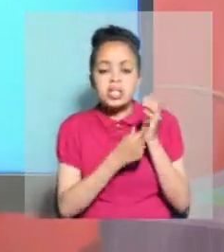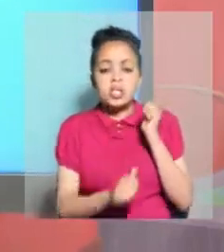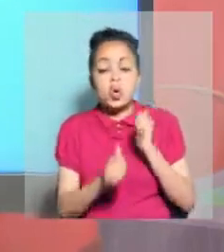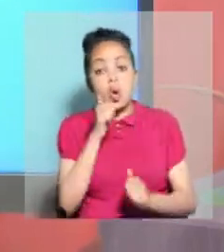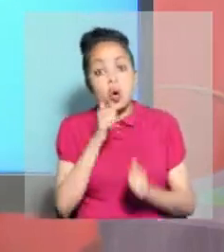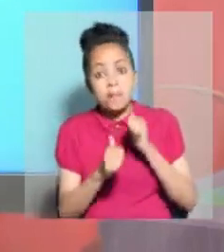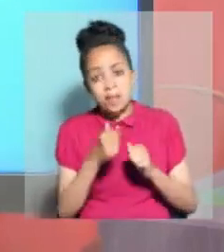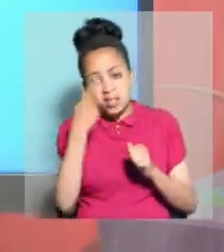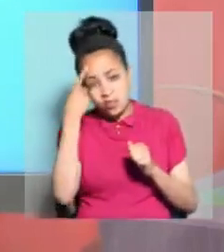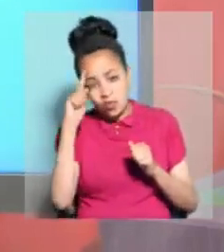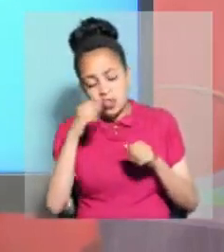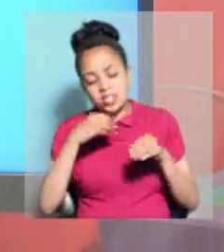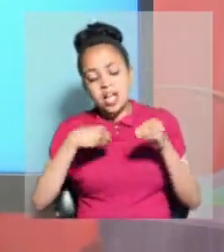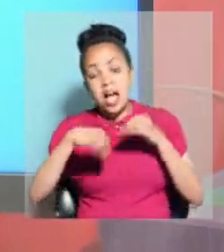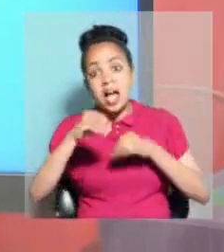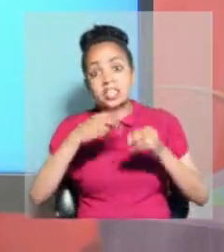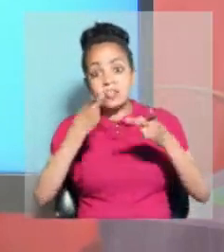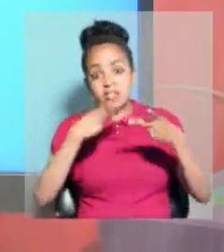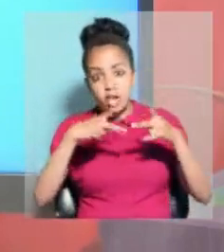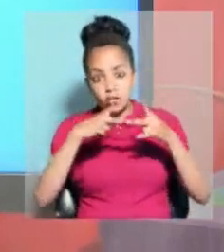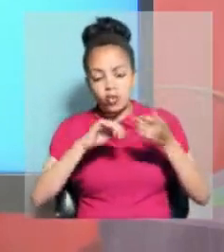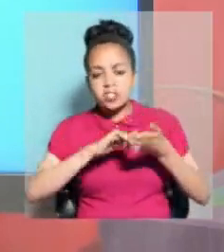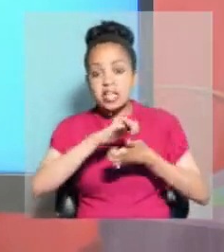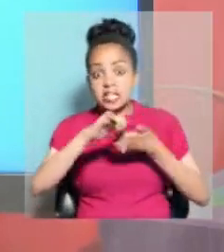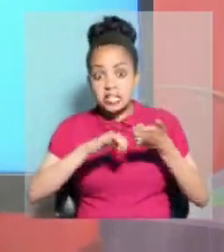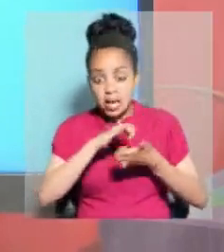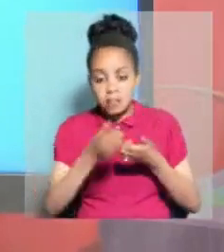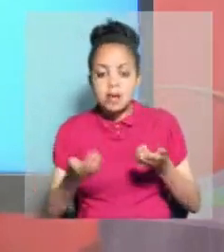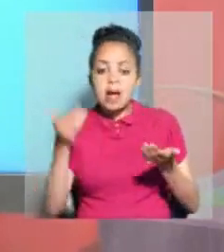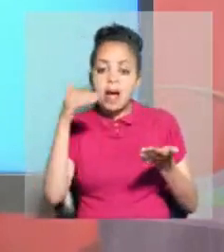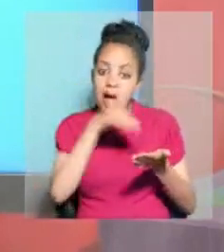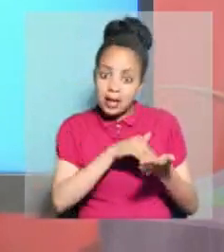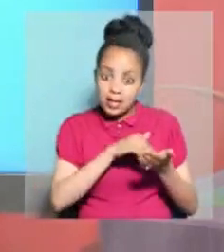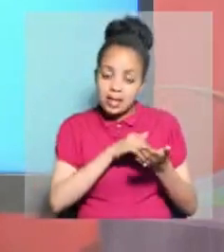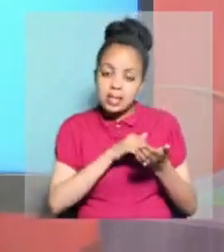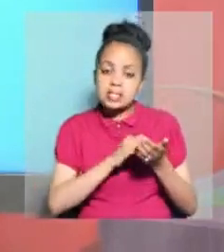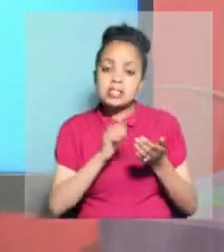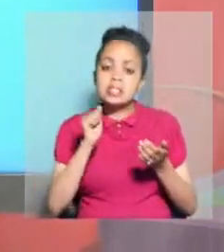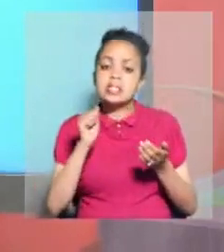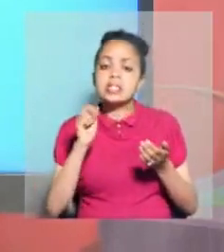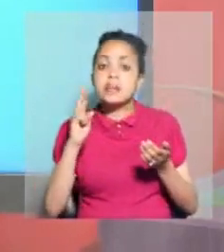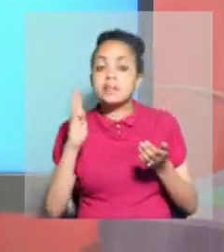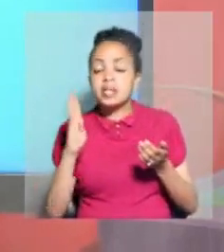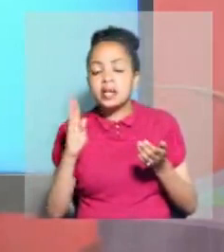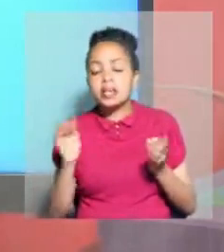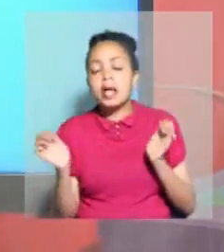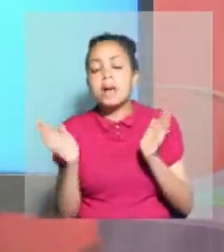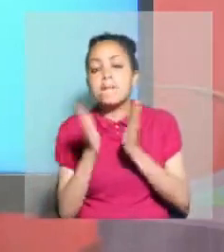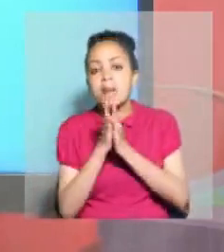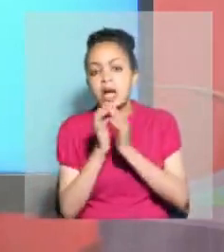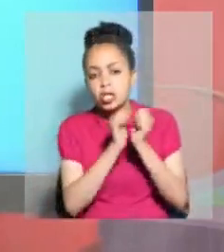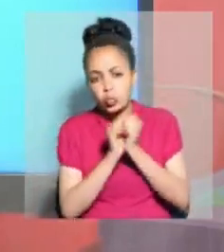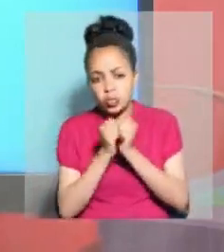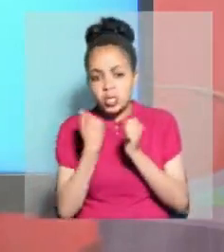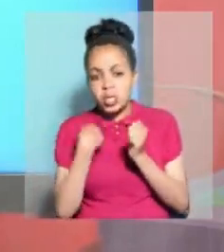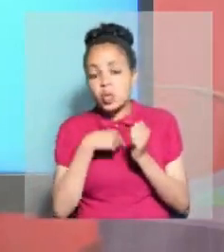compete for the active site of an enzyme plus the substrate that they can bind with.